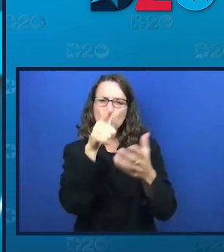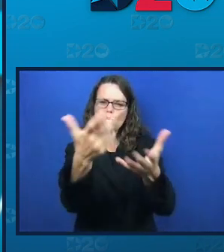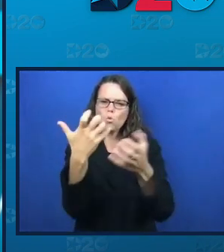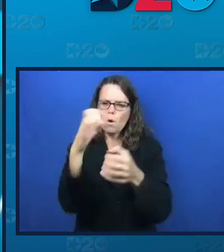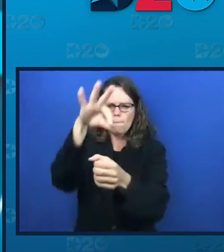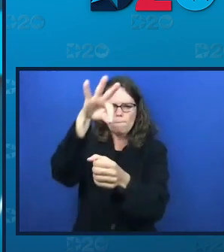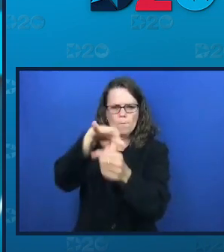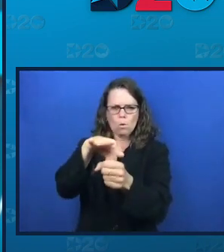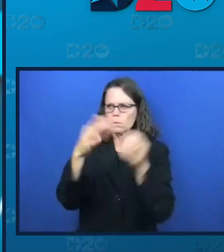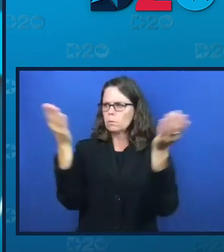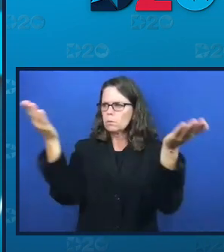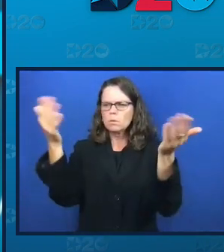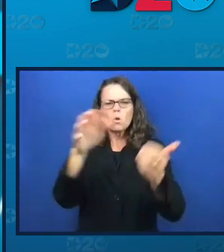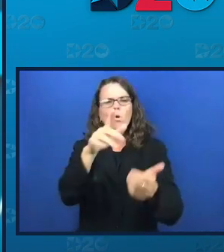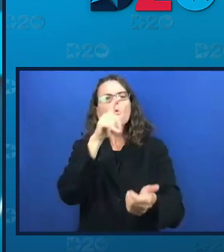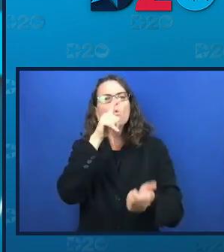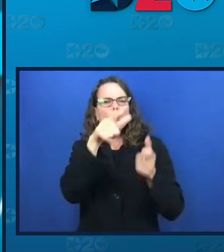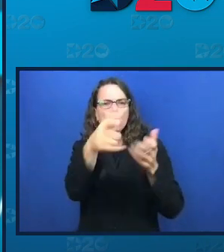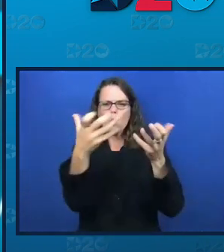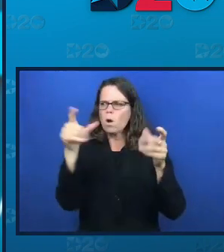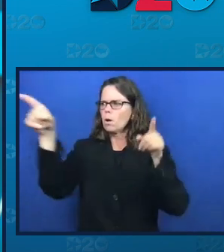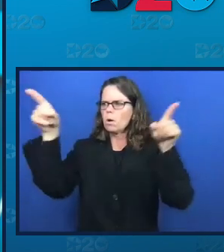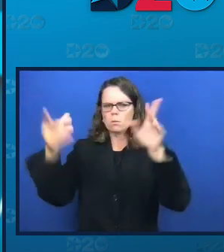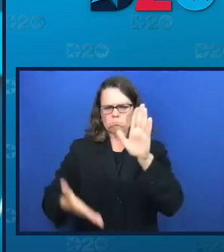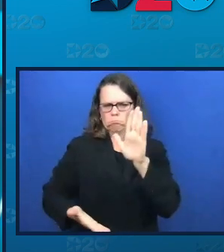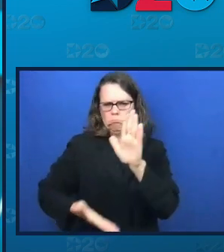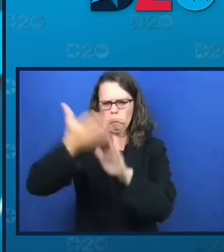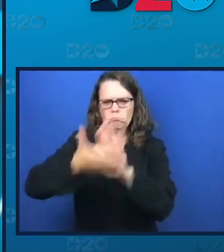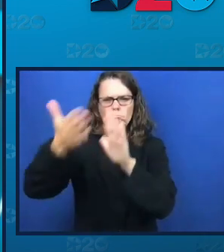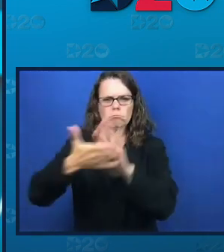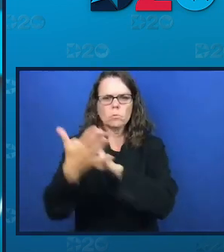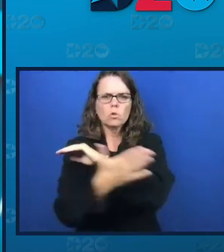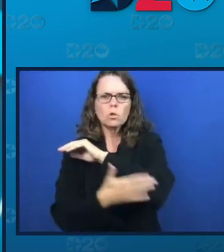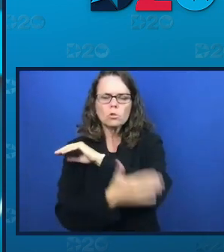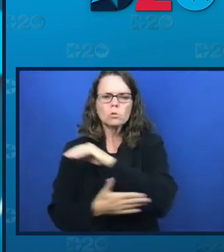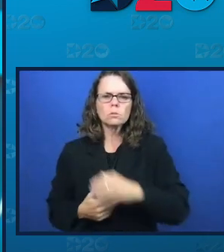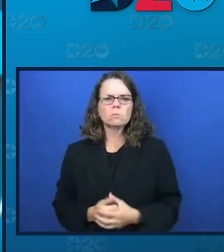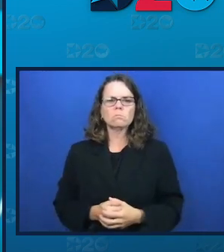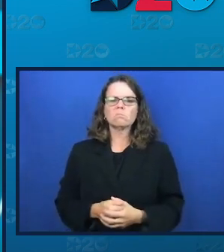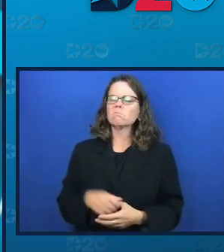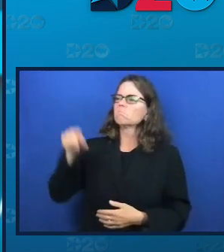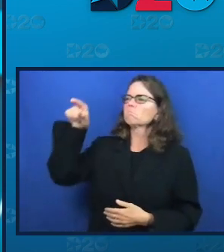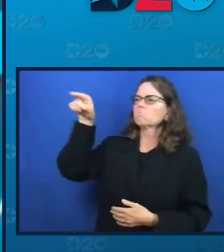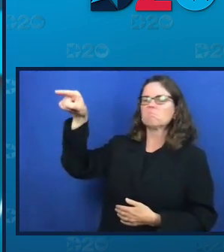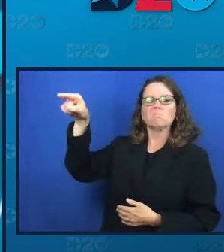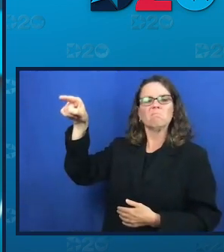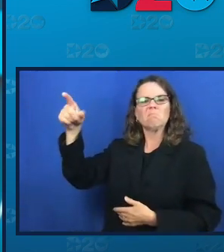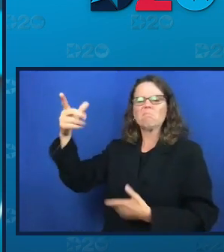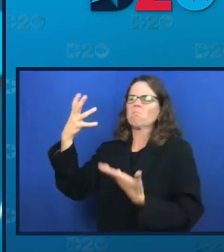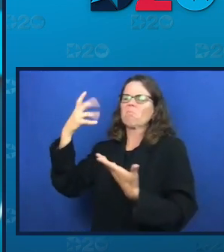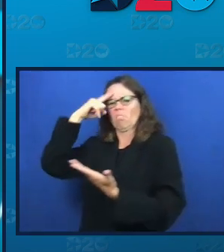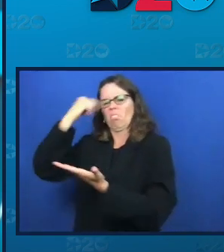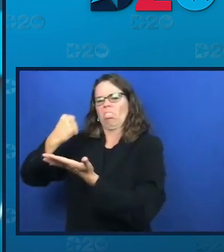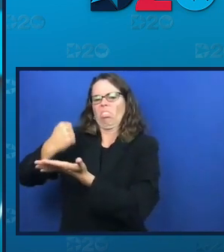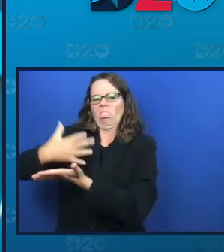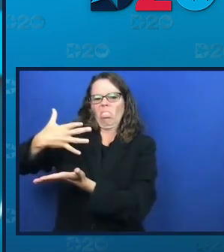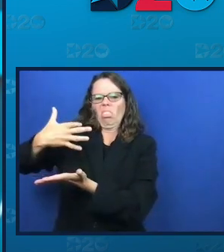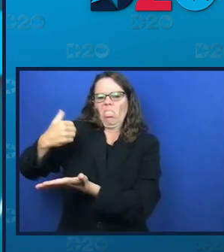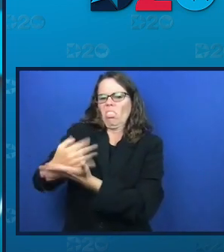a country where millionaires get to dodge taxes, or one where working families get a break?